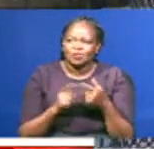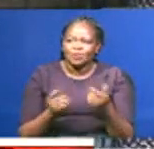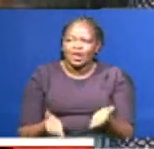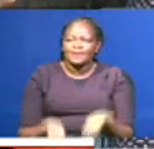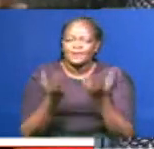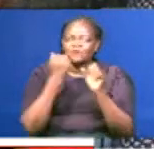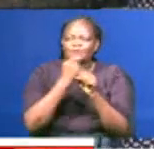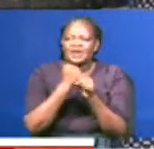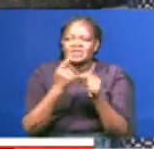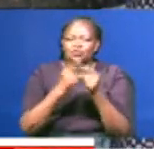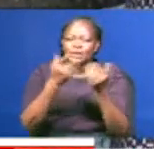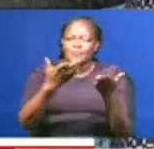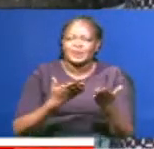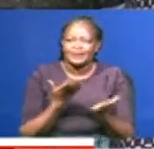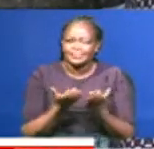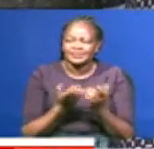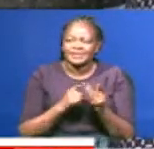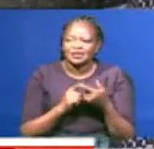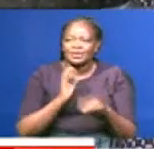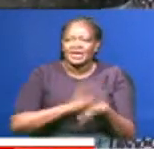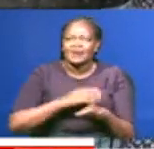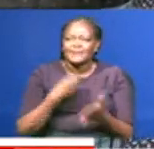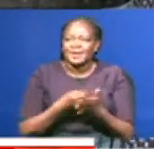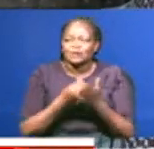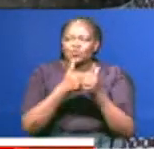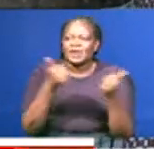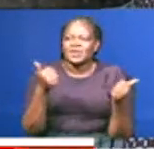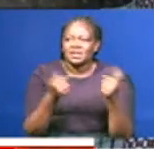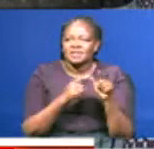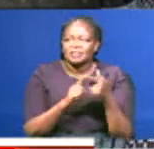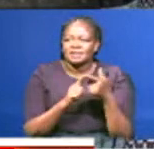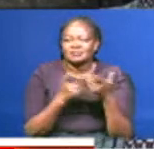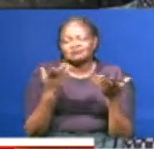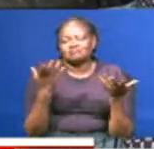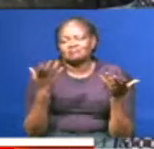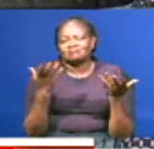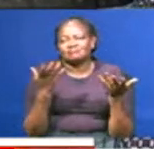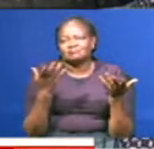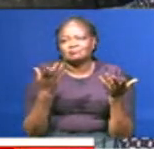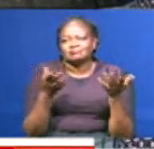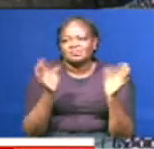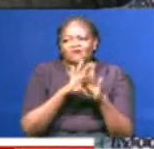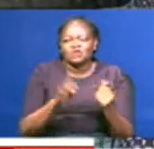tulete biashara, tupate pesa mzuri. Alafu mambo yenu sasa yatakuwa sawa.